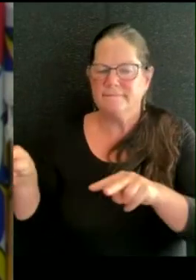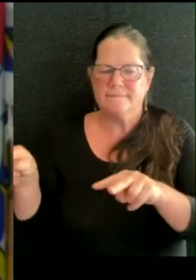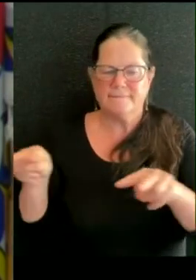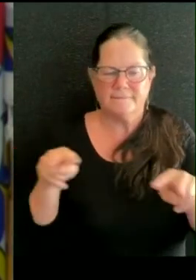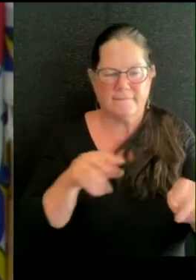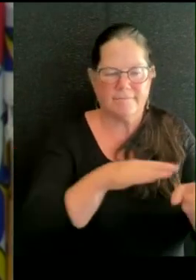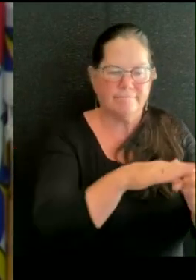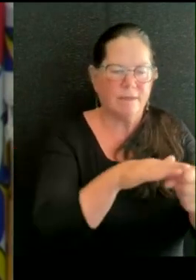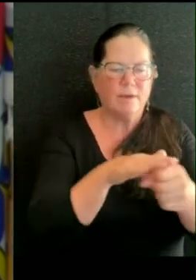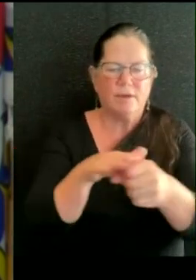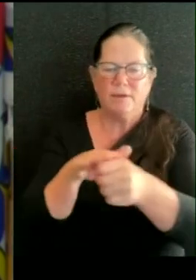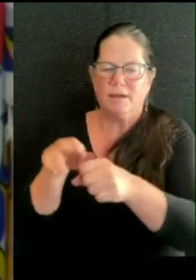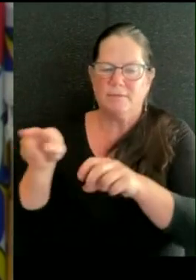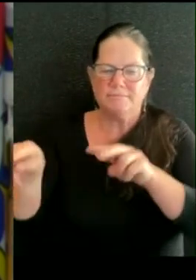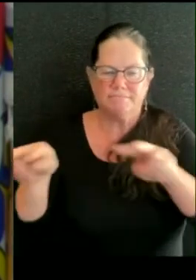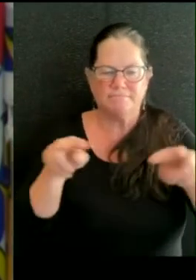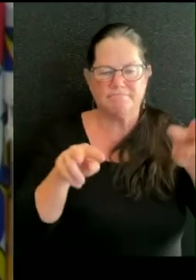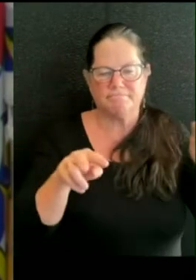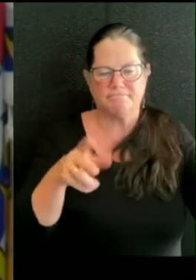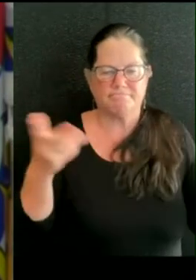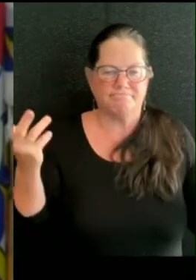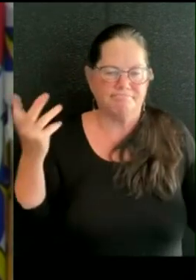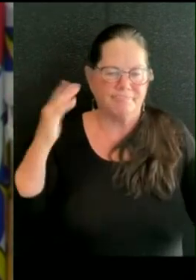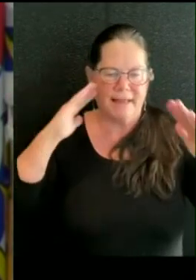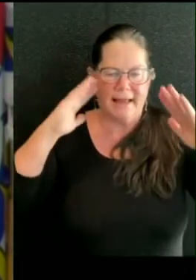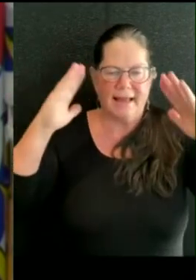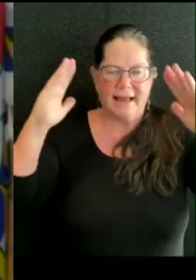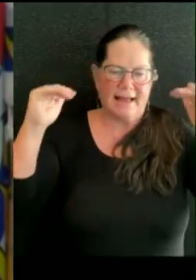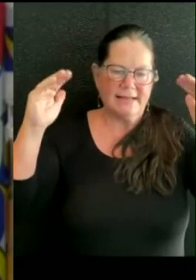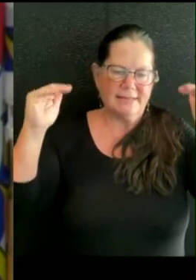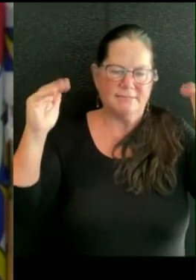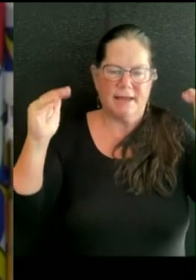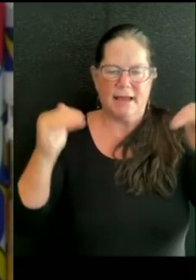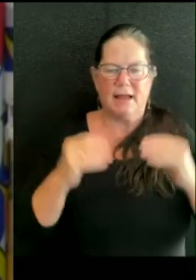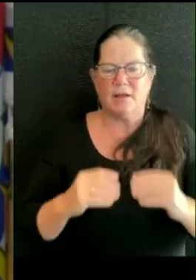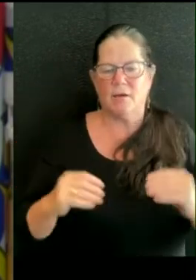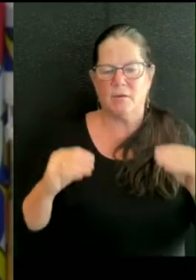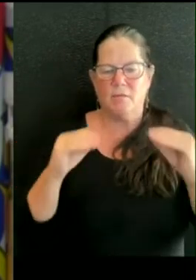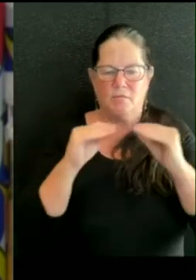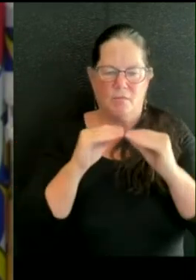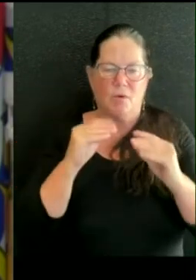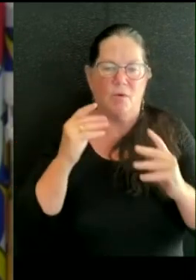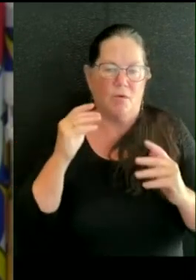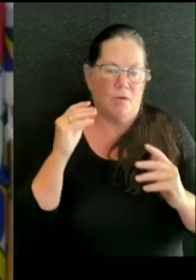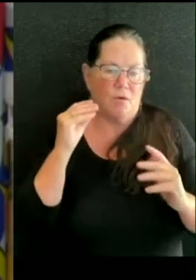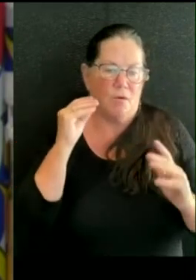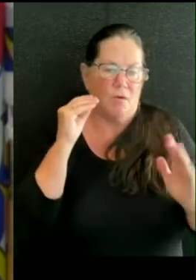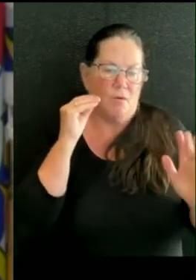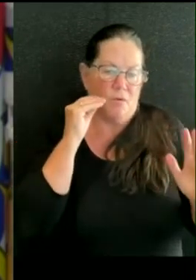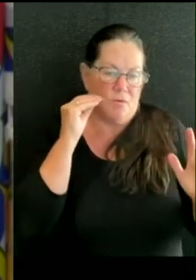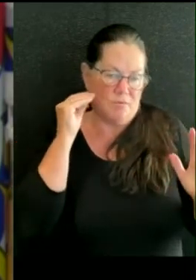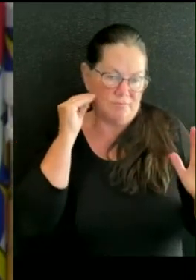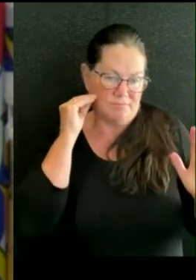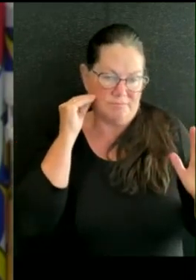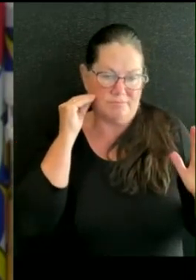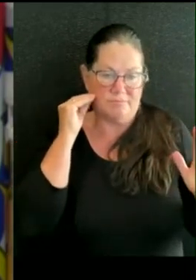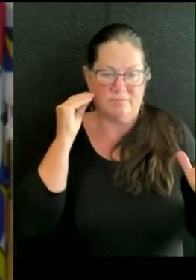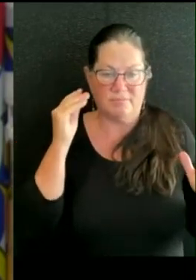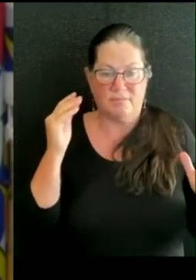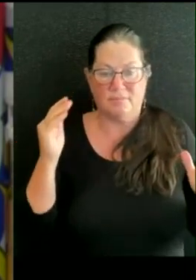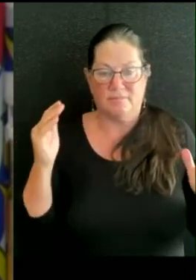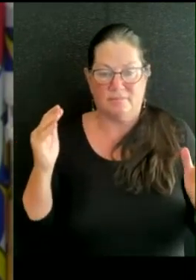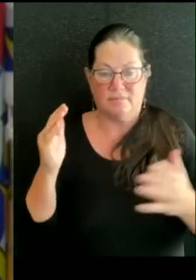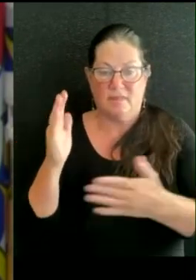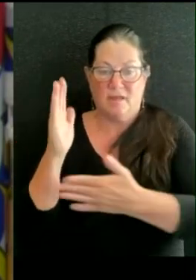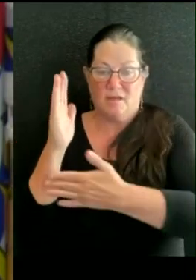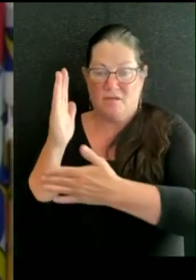As we anticipated, additional properties with significant to full loss have been identified,